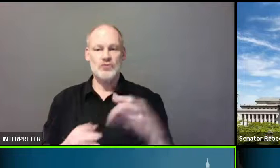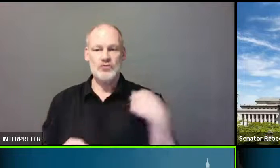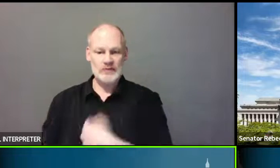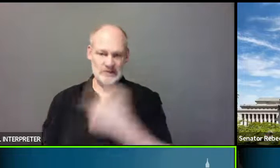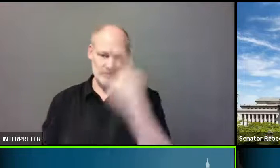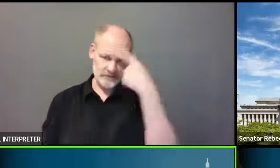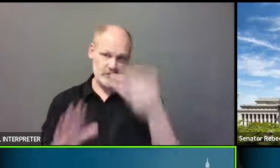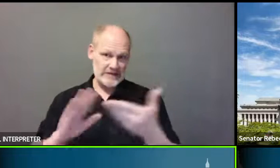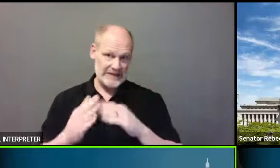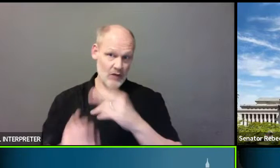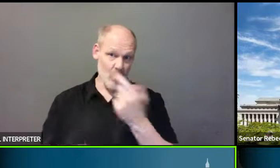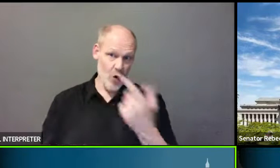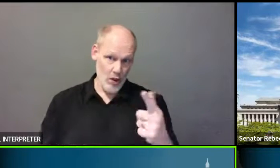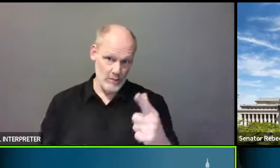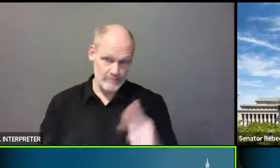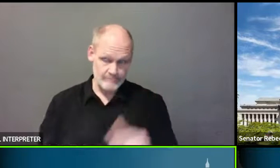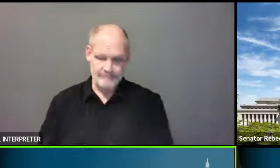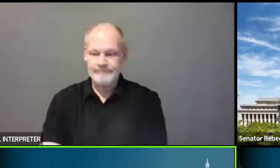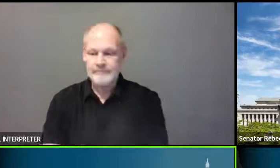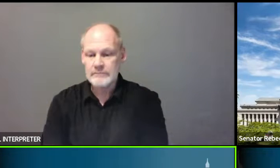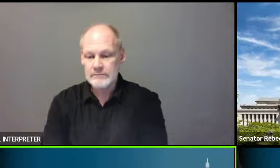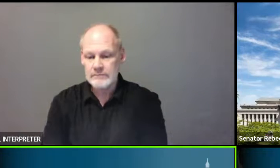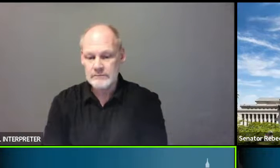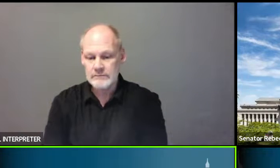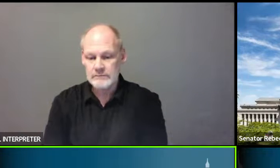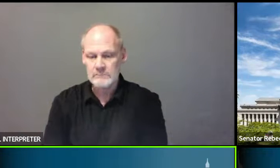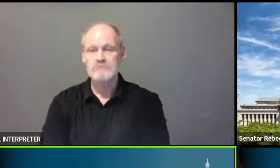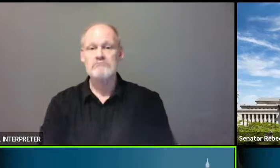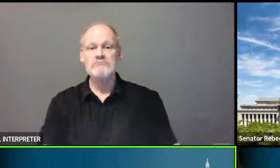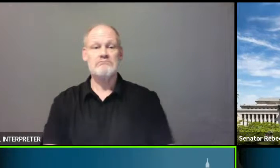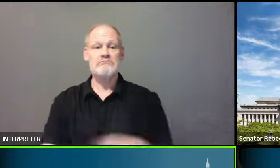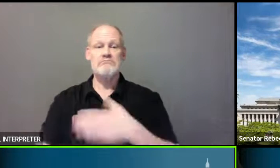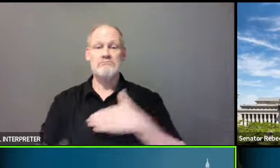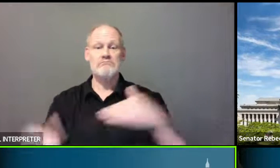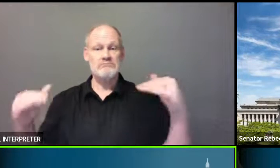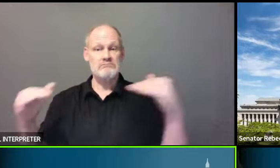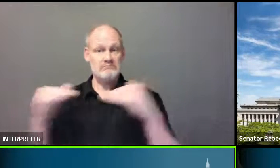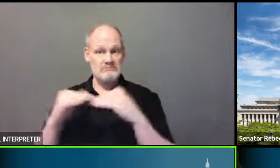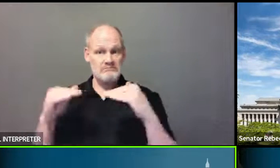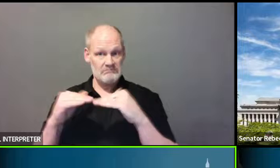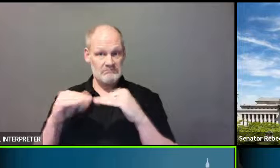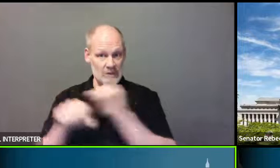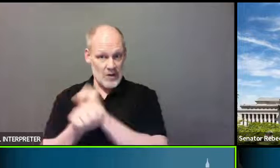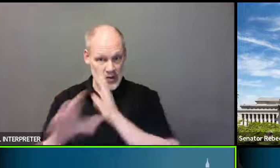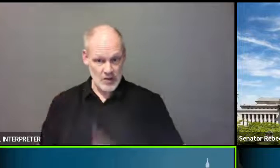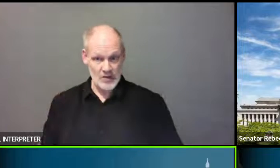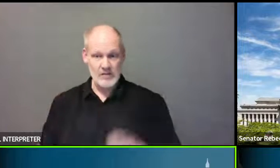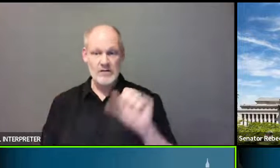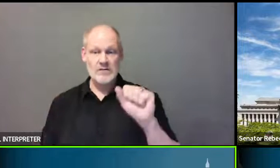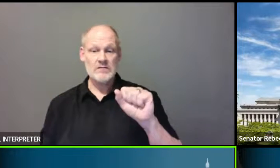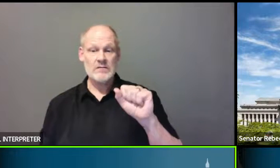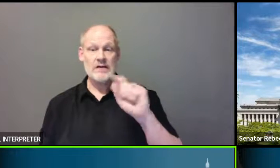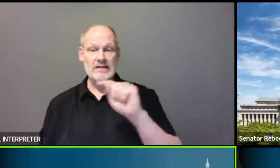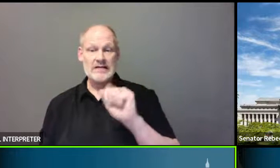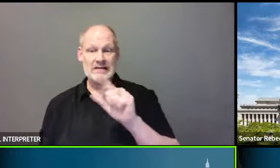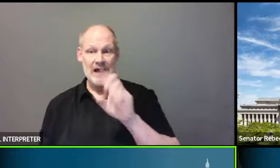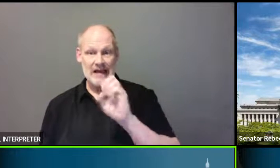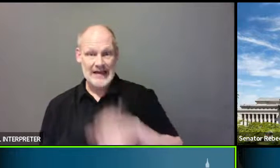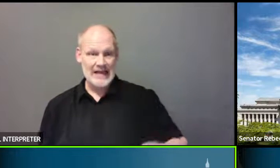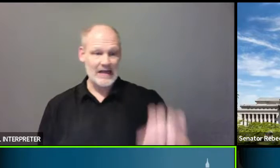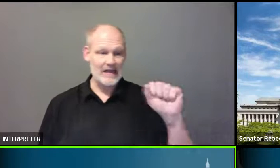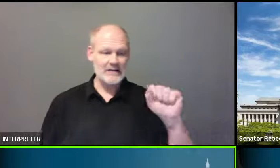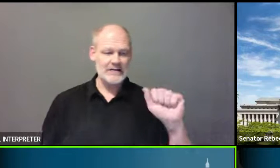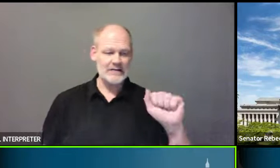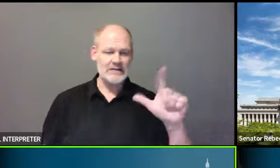I also want to thank my colleagues, Senator Saldaña and Representative Harris-Talley.